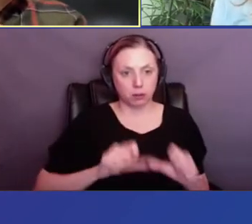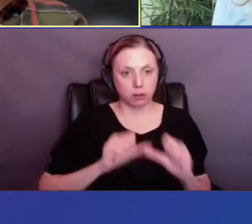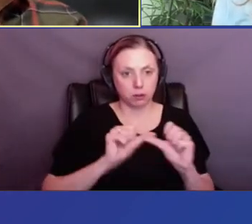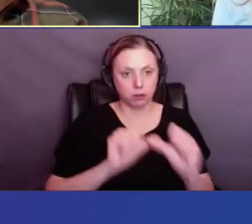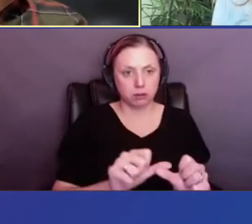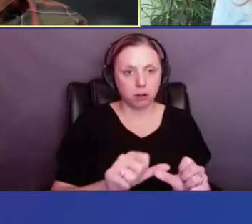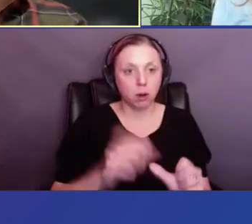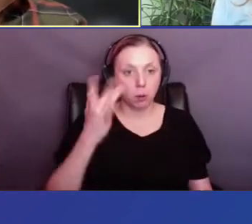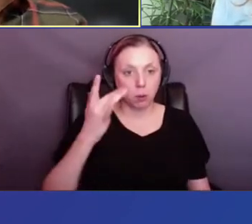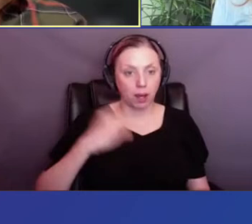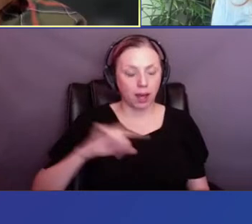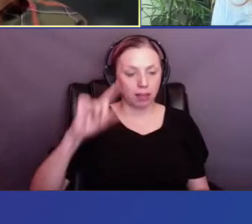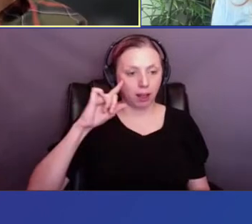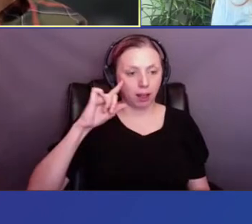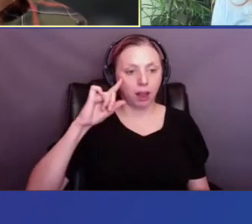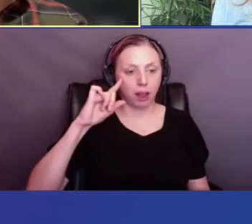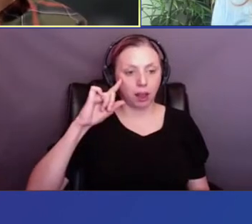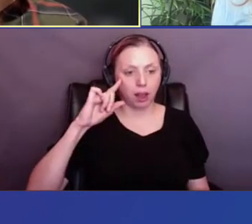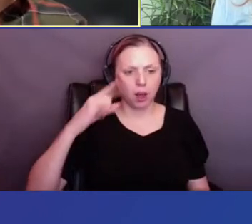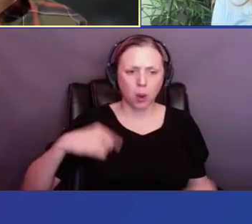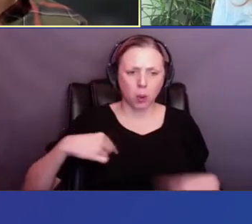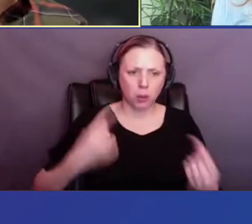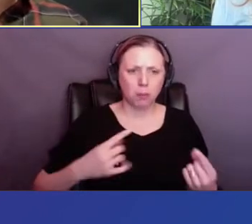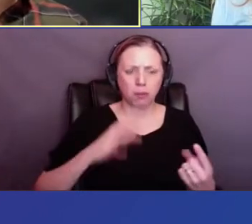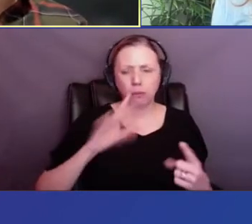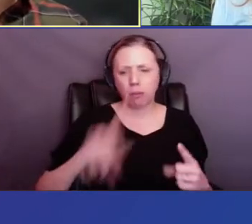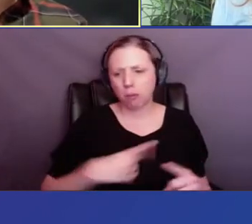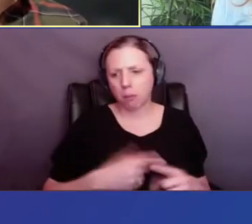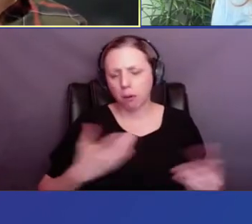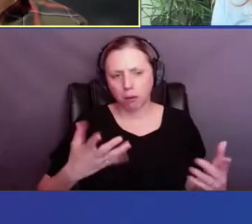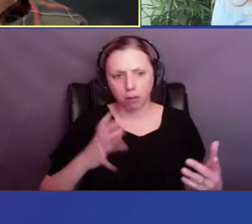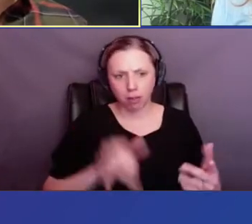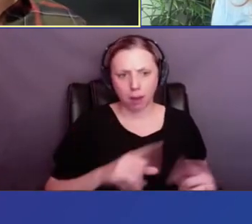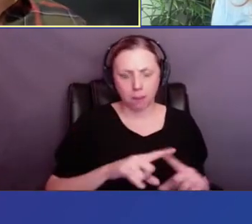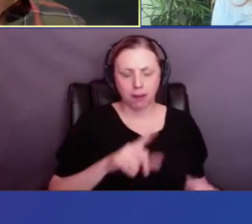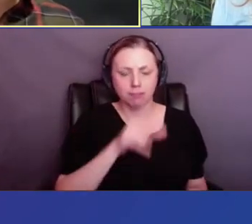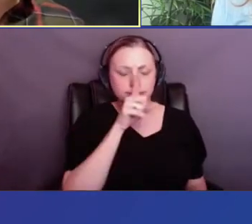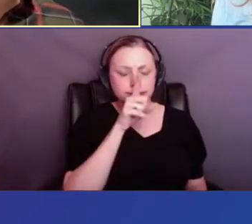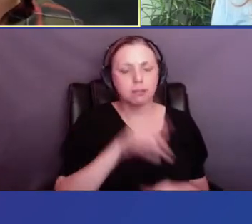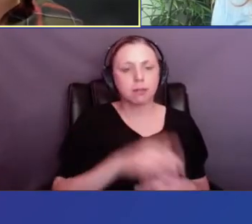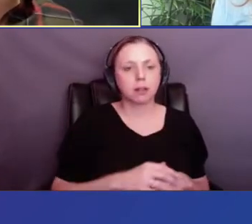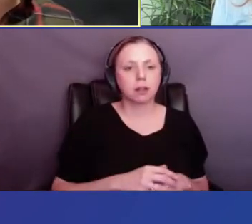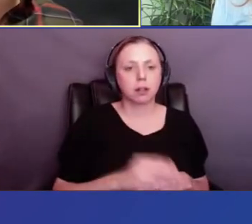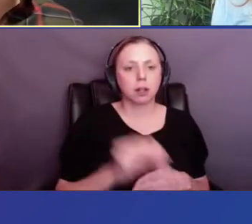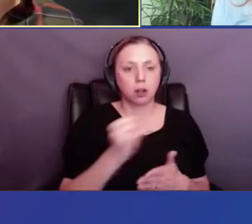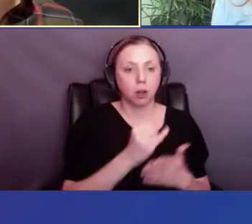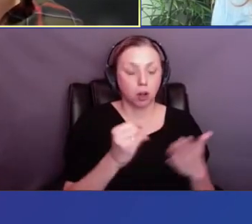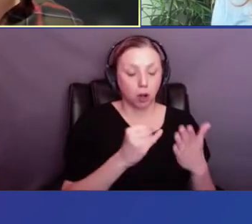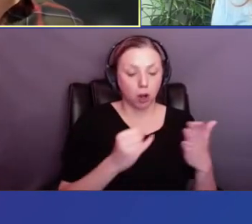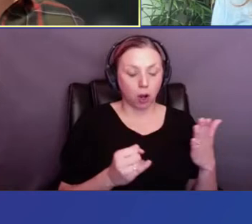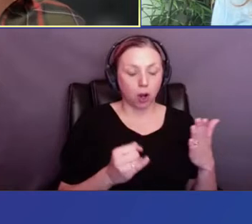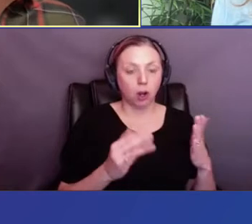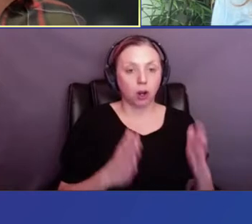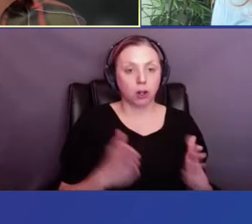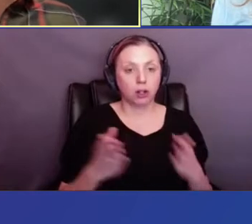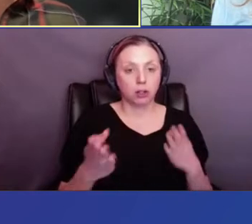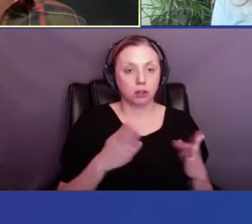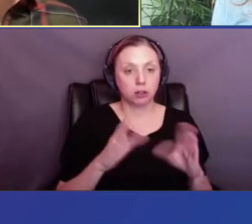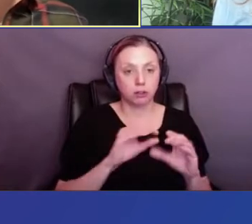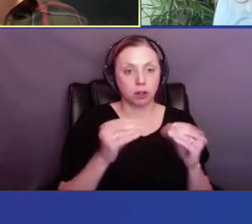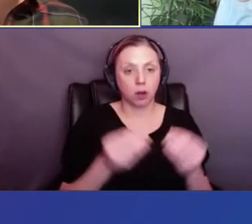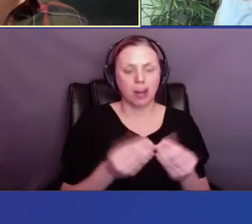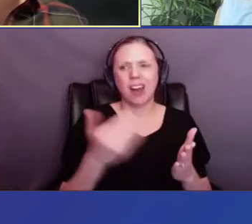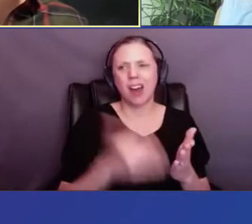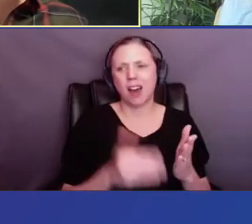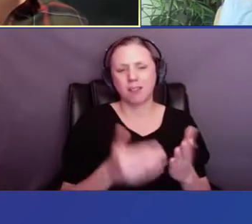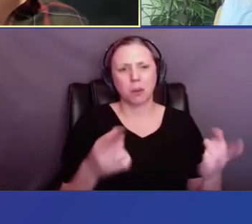think, we've been talking around this, but artist service organizations are often straddle a